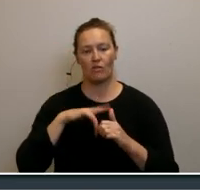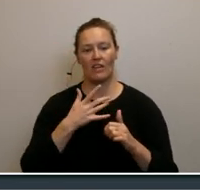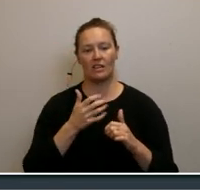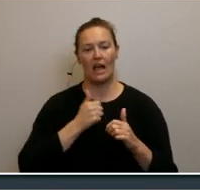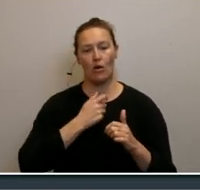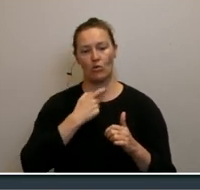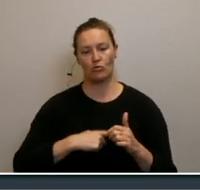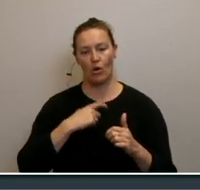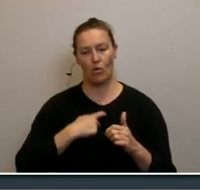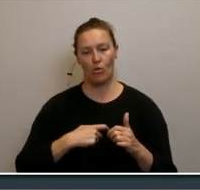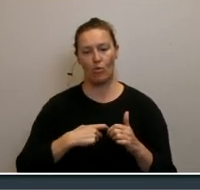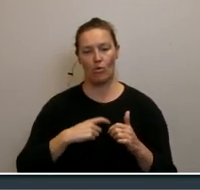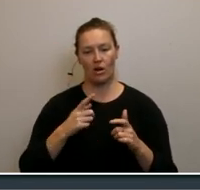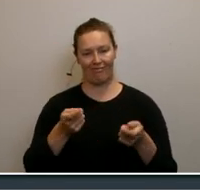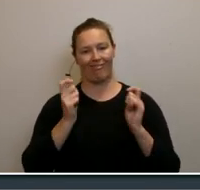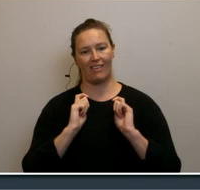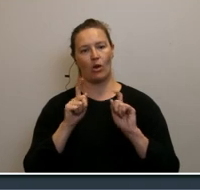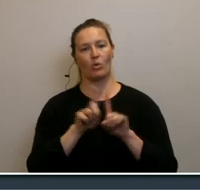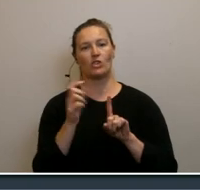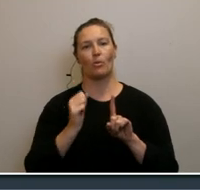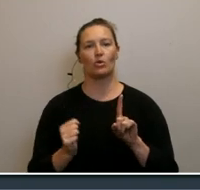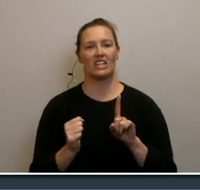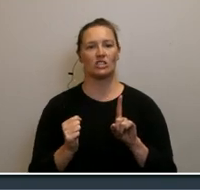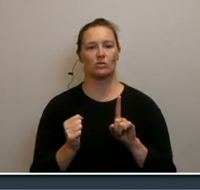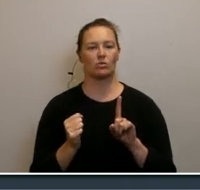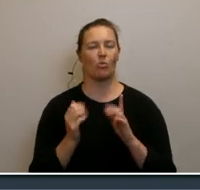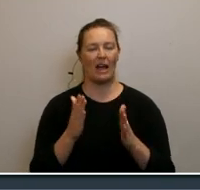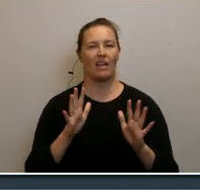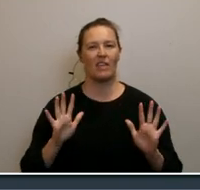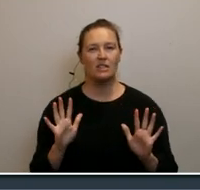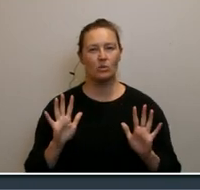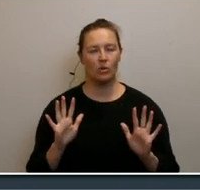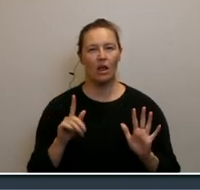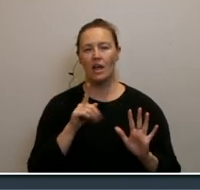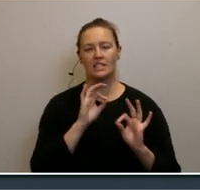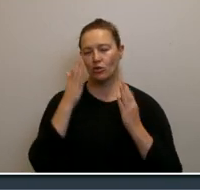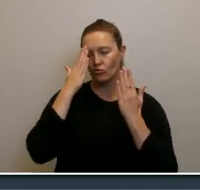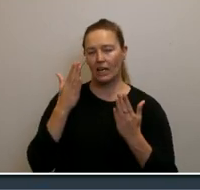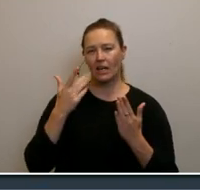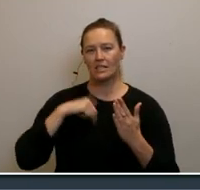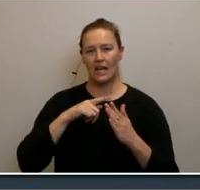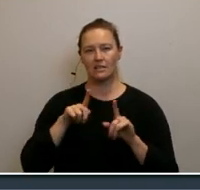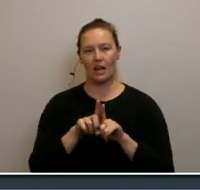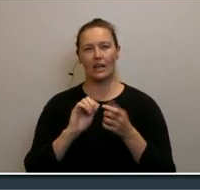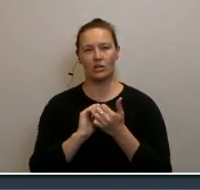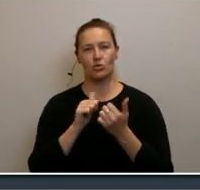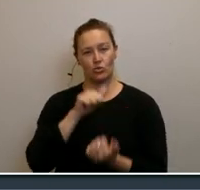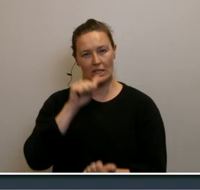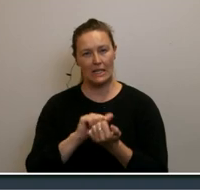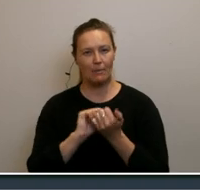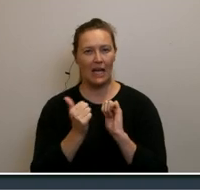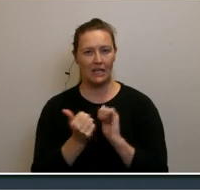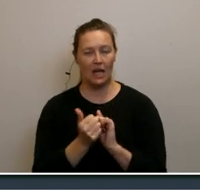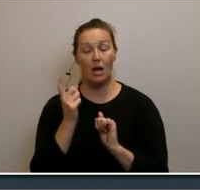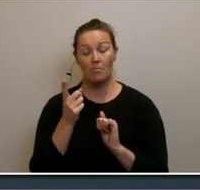of our role as an operational construct under the council. This did not recognise us as a treaty partner, and despite a number